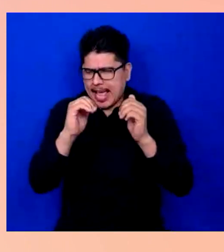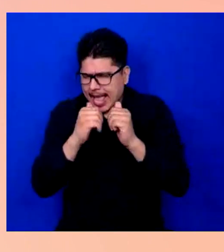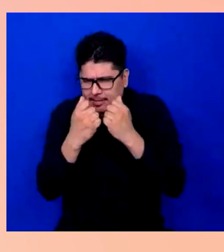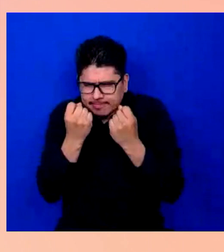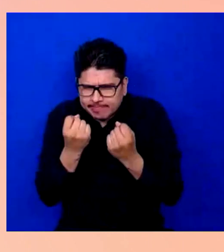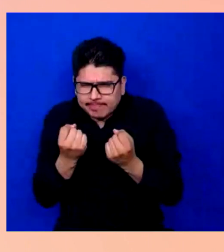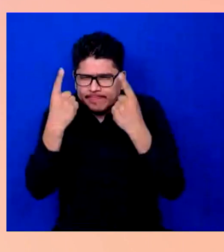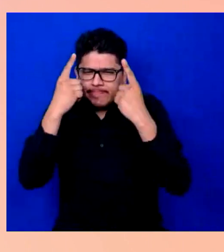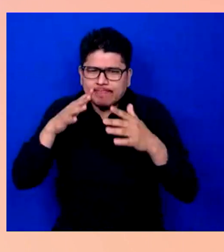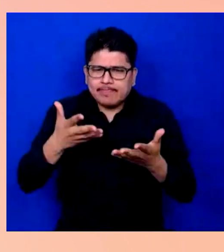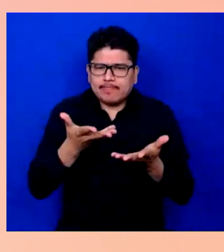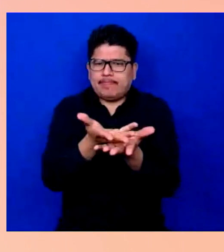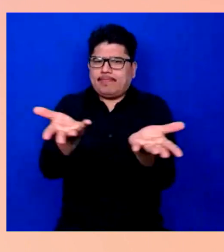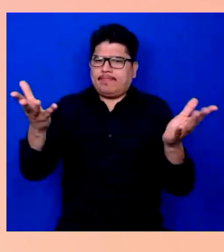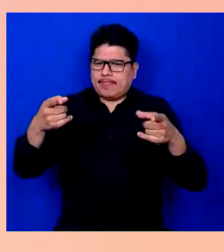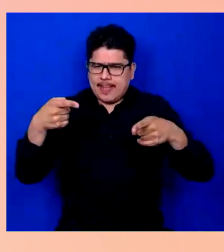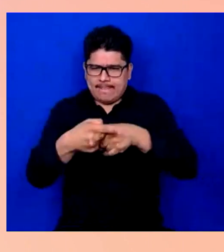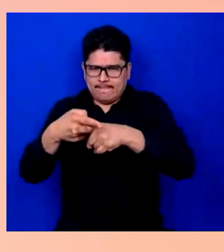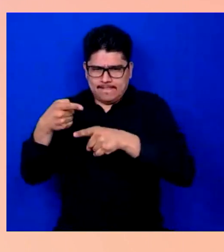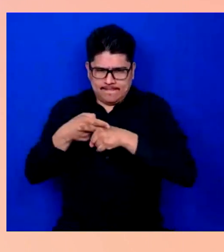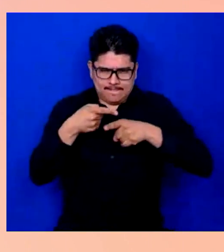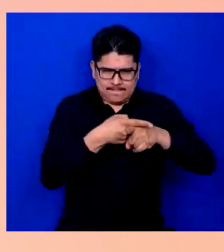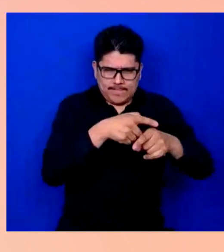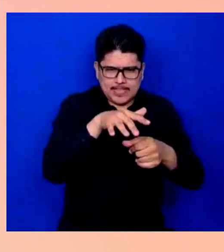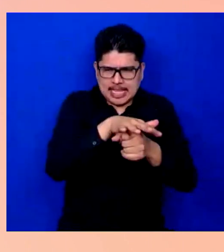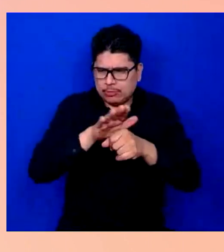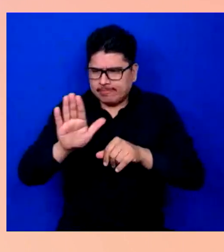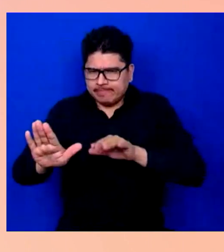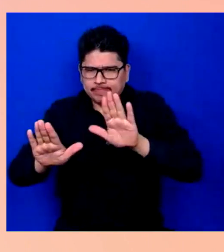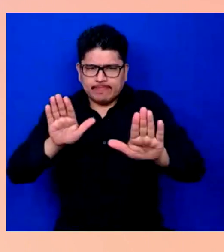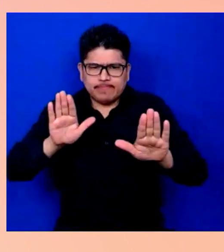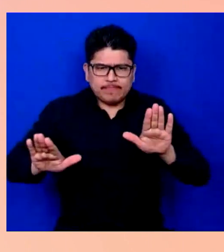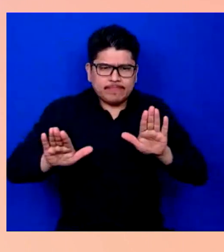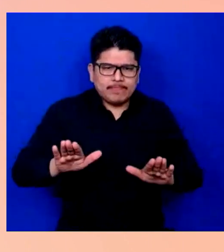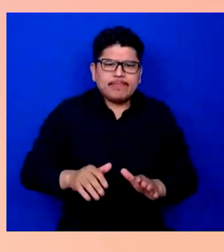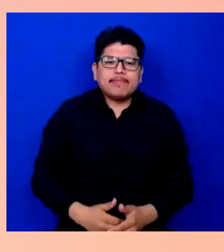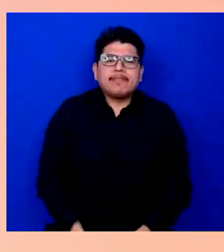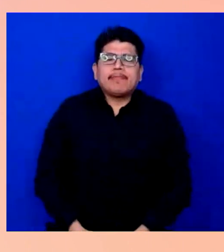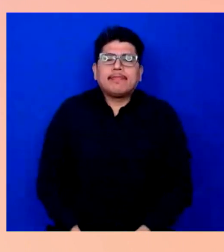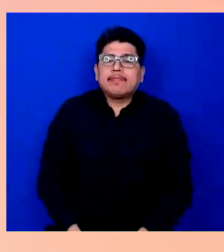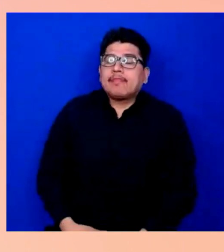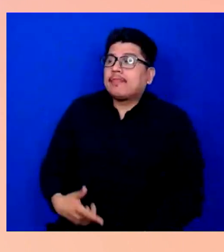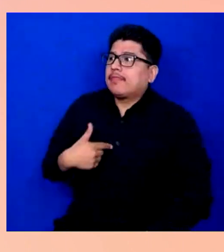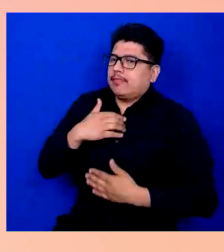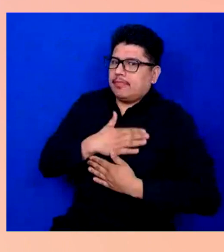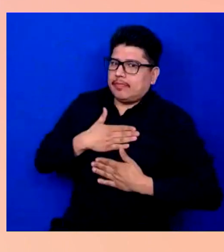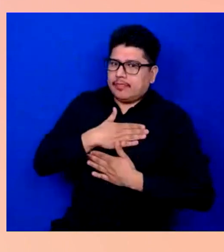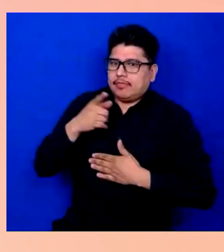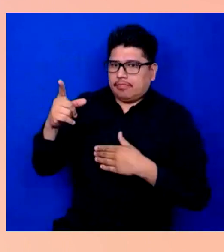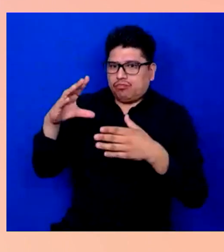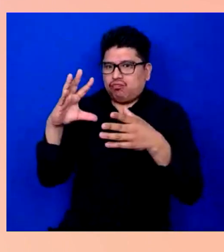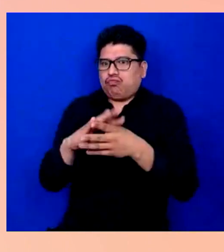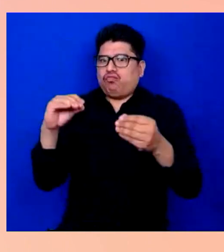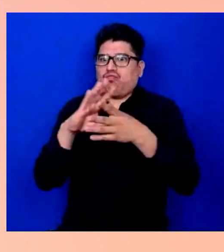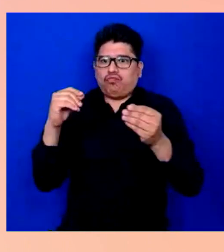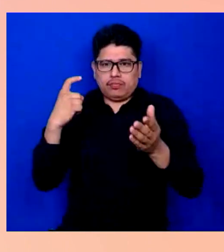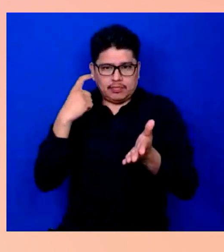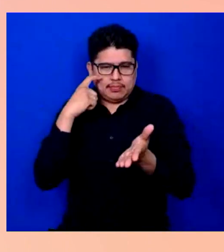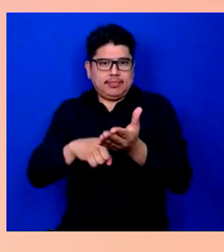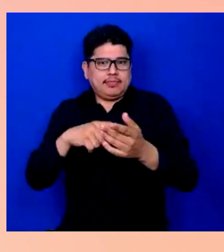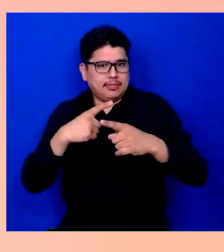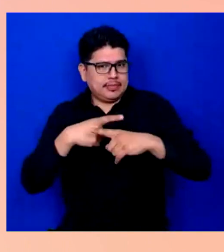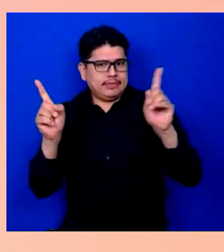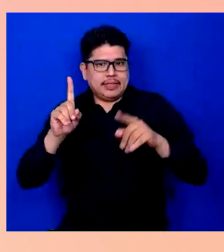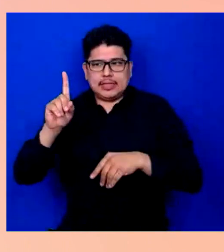conflicting areas. I really appreciate that you called out the additional disparity for disabled women. It's such an important